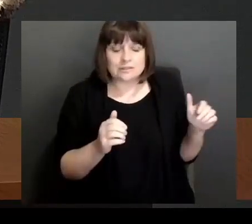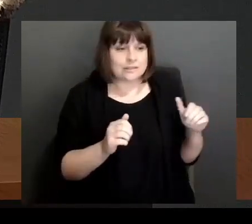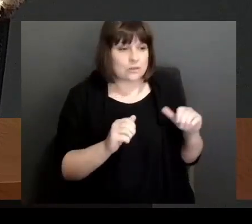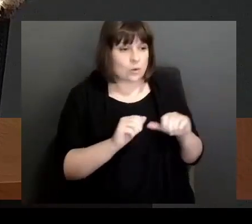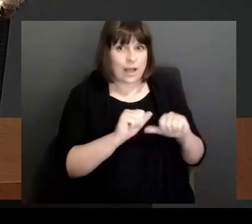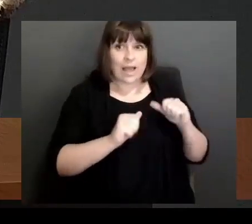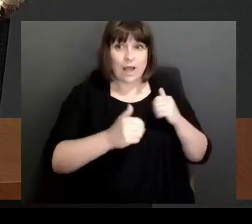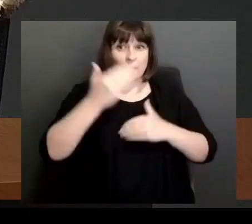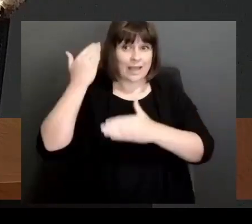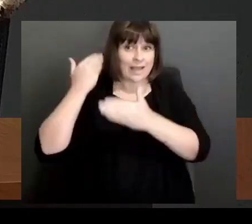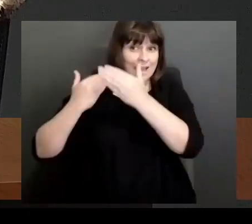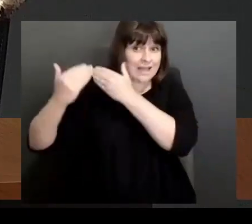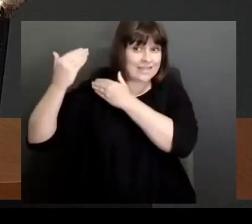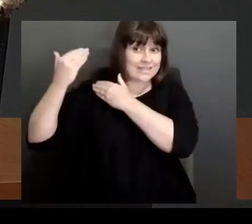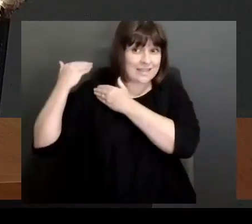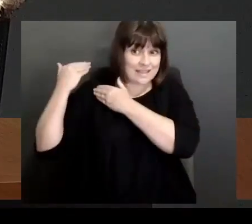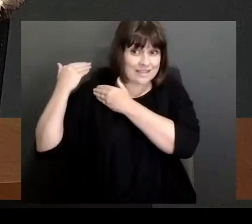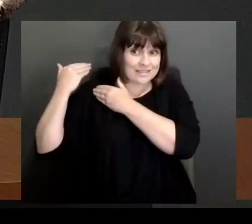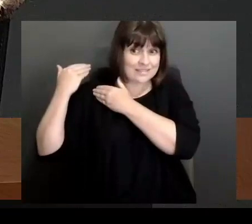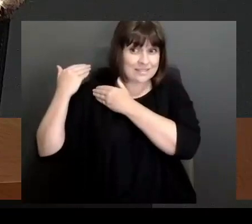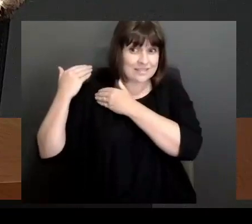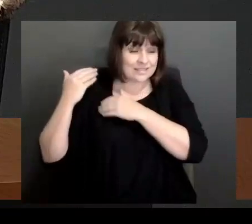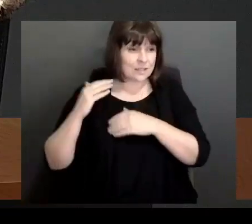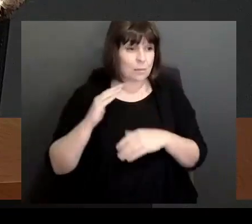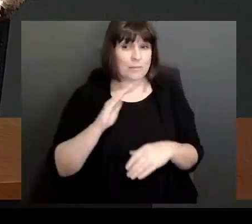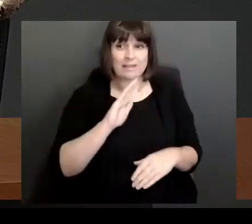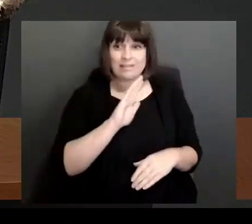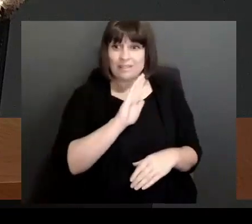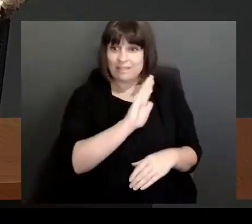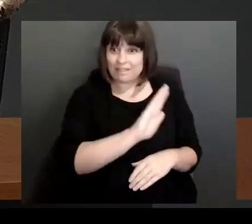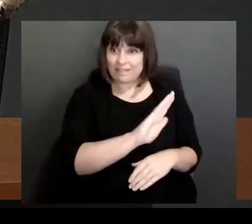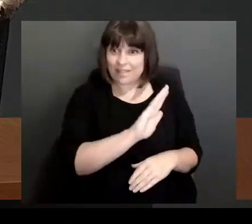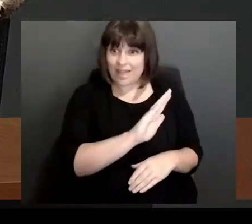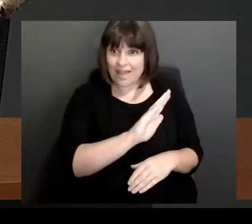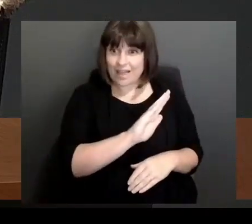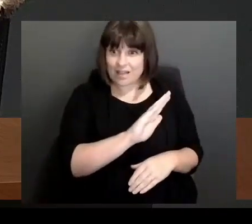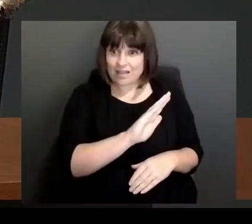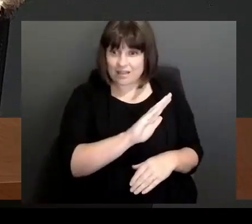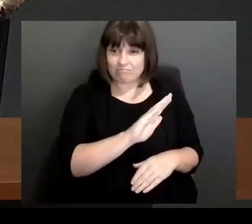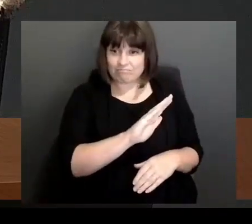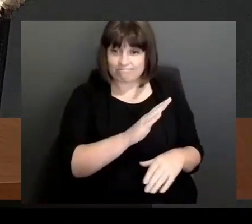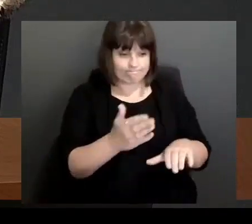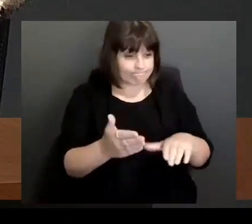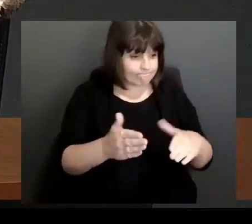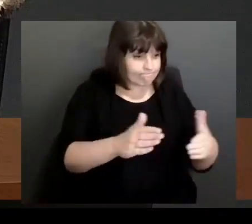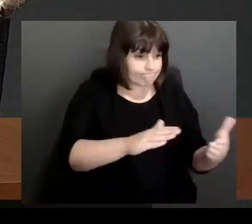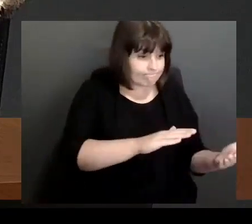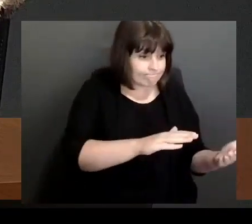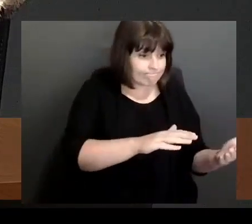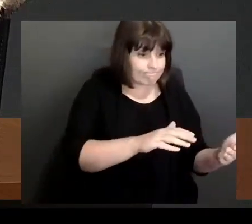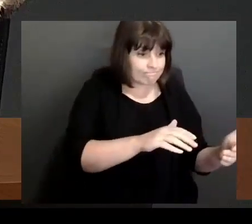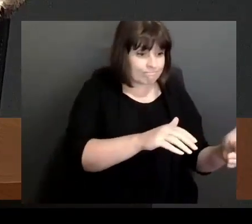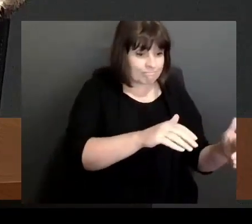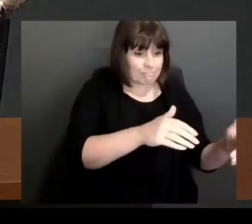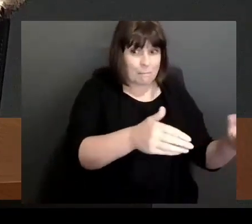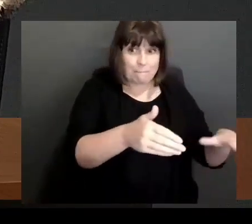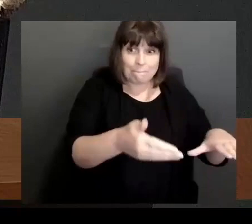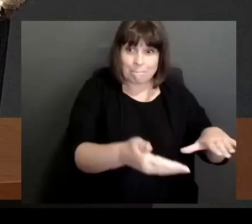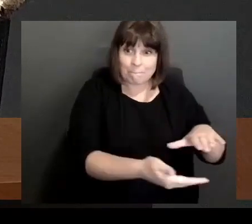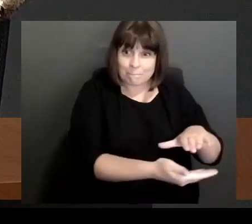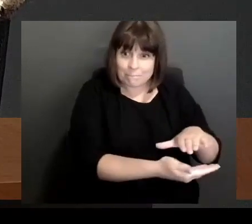due to desecration of their burial sites. And I just, we talk about bond and you